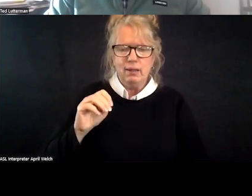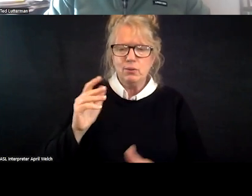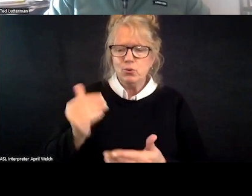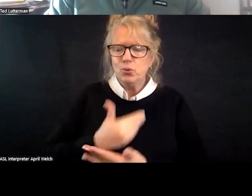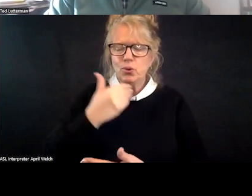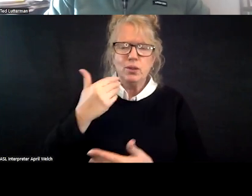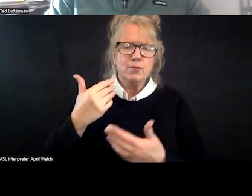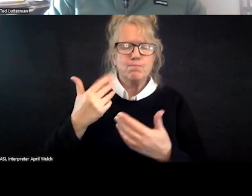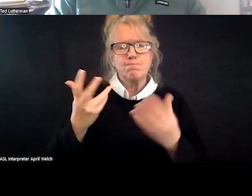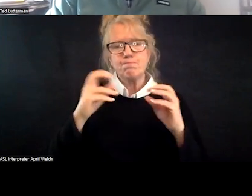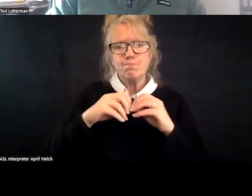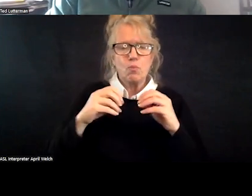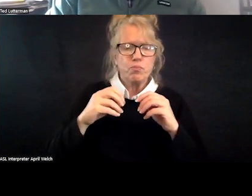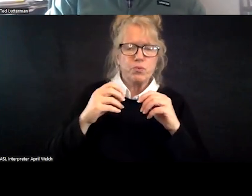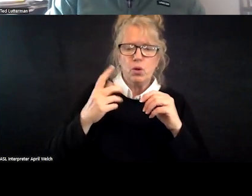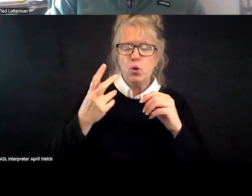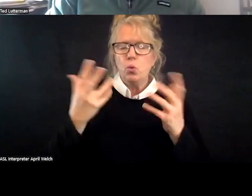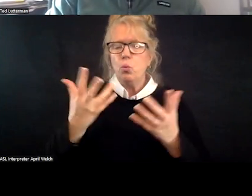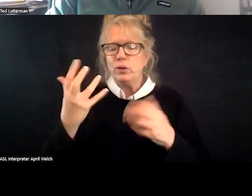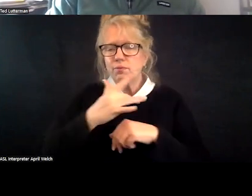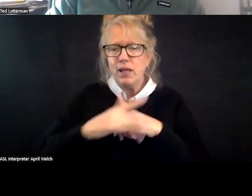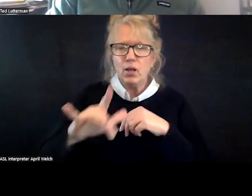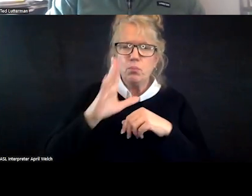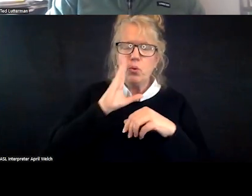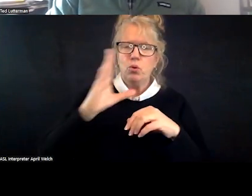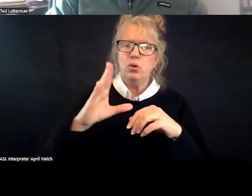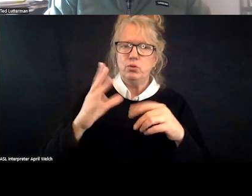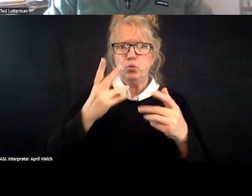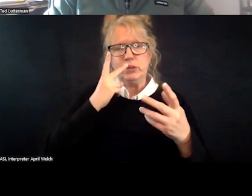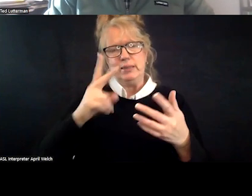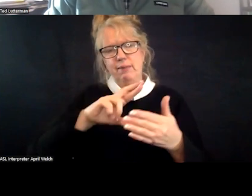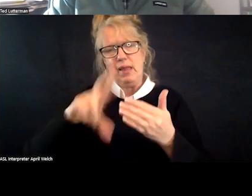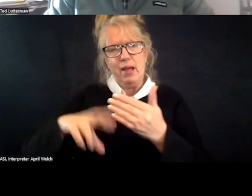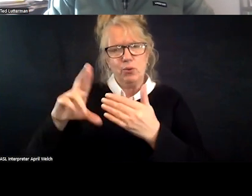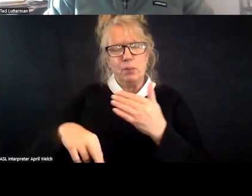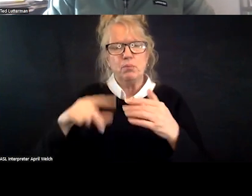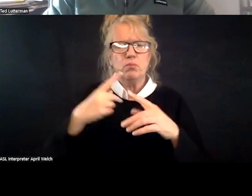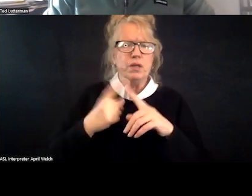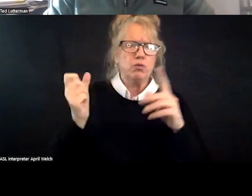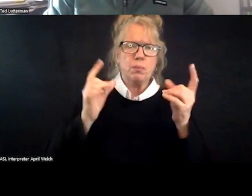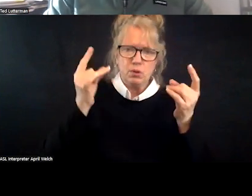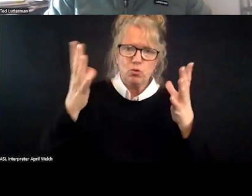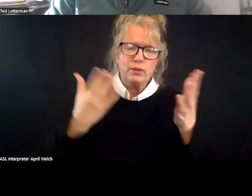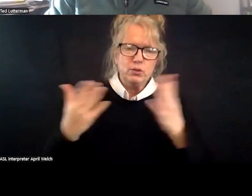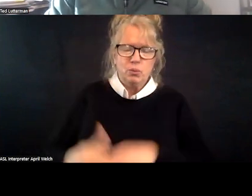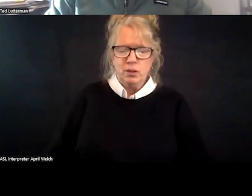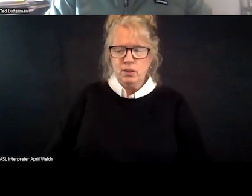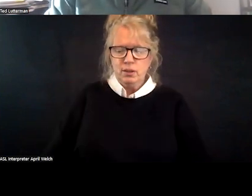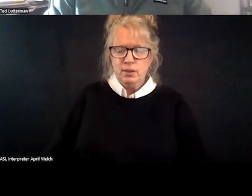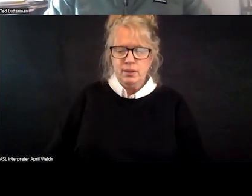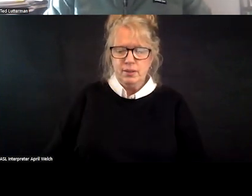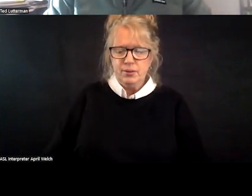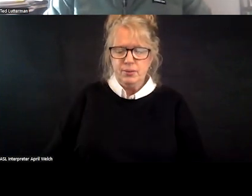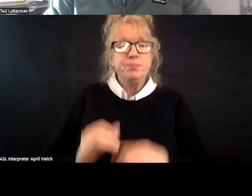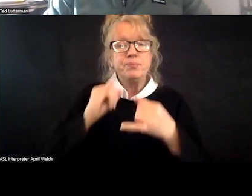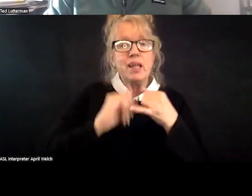keep available where you could go to find out what the impacts of outcomes from crisis services are. Finally, there's a